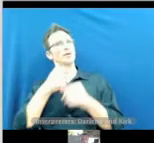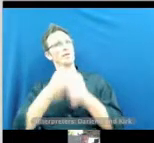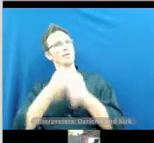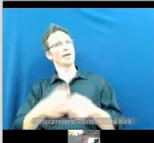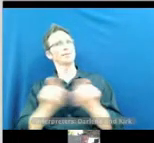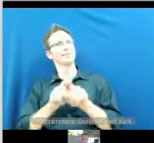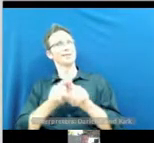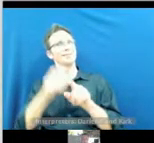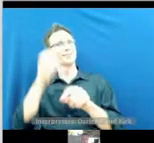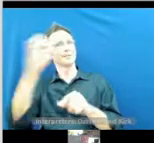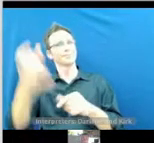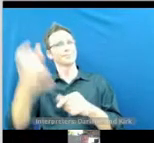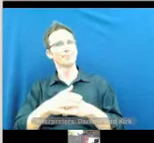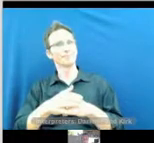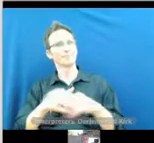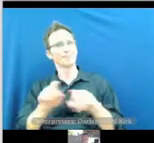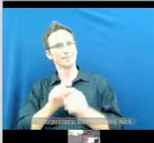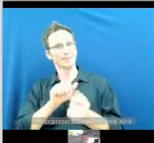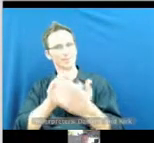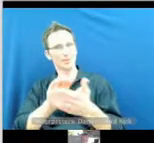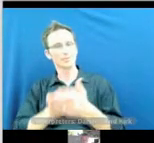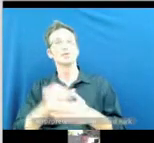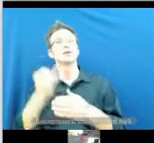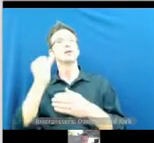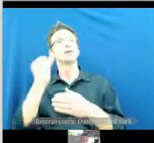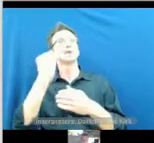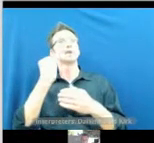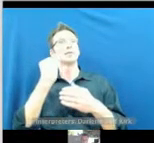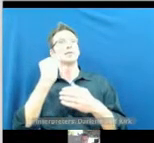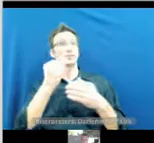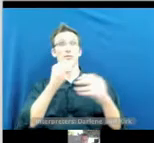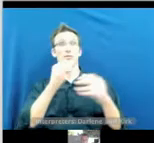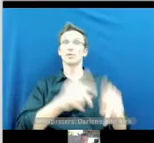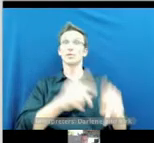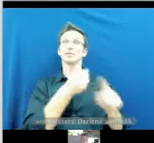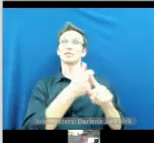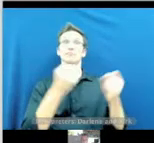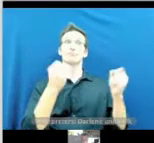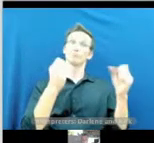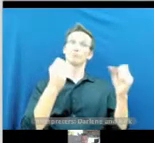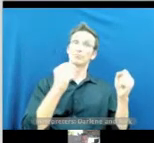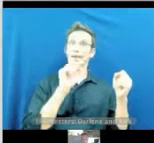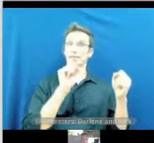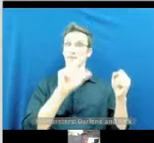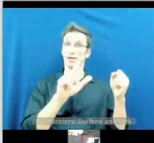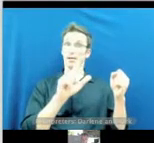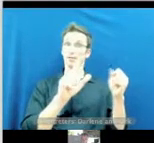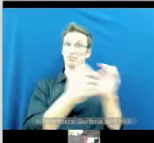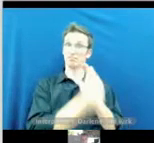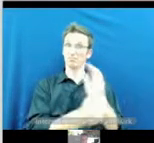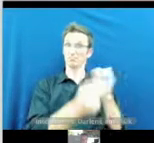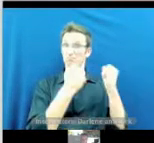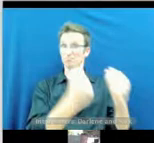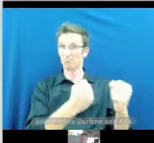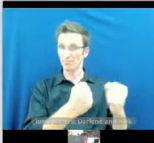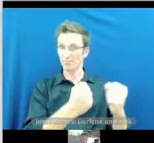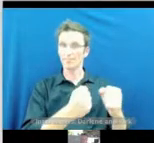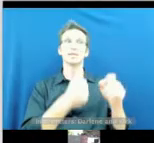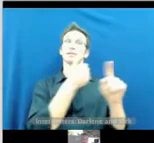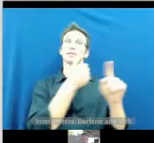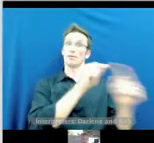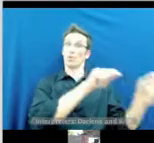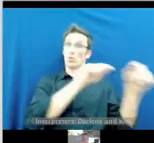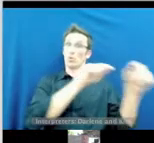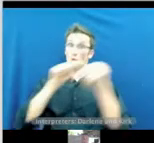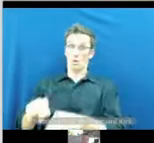that of an individual who is an ASL user, for example, who's going to the doctor. So you're